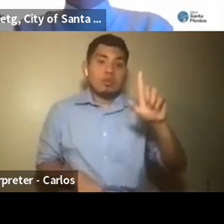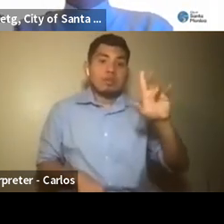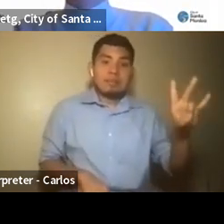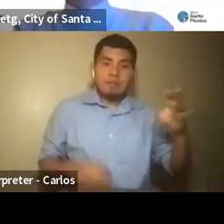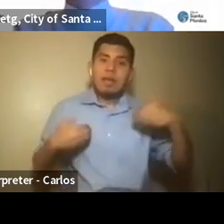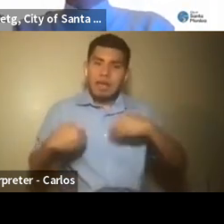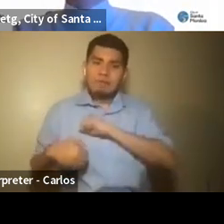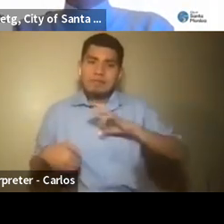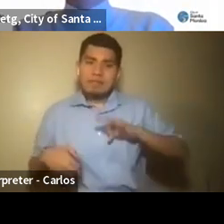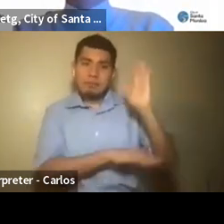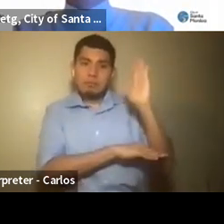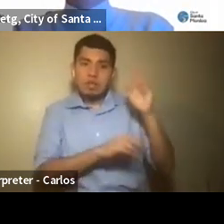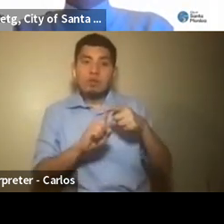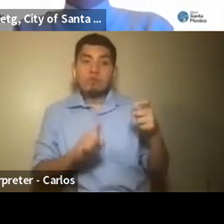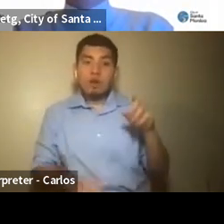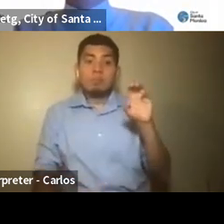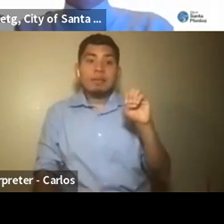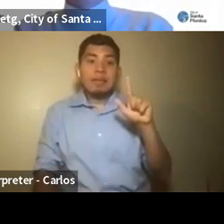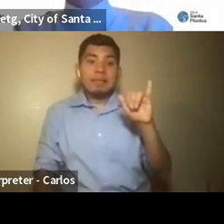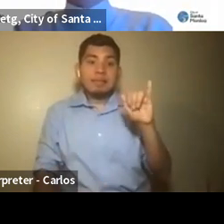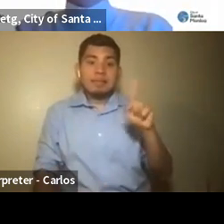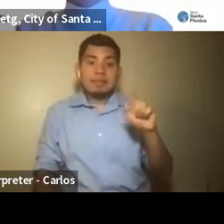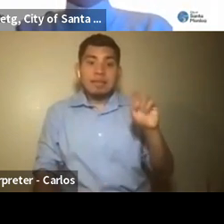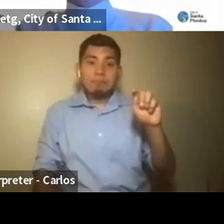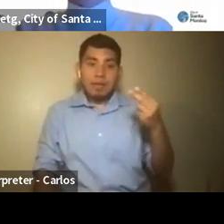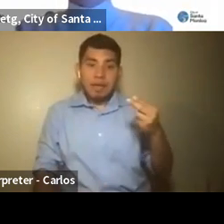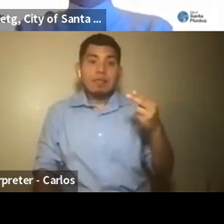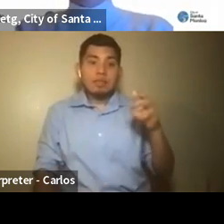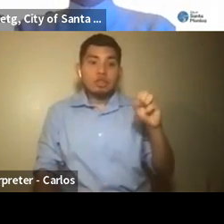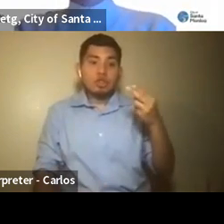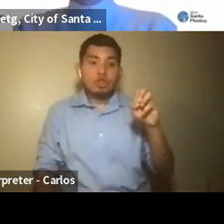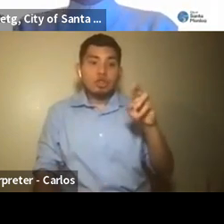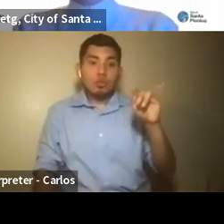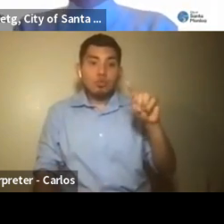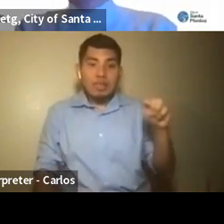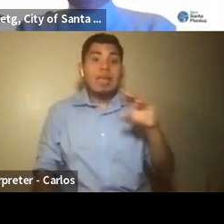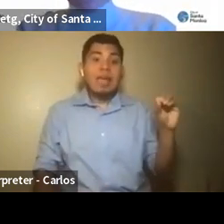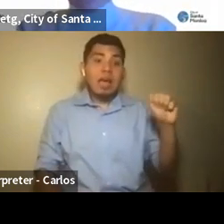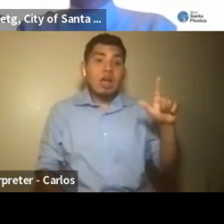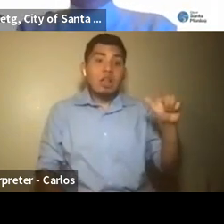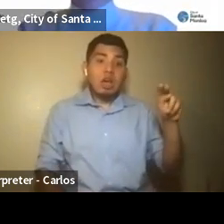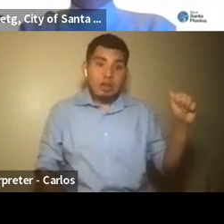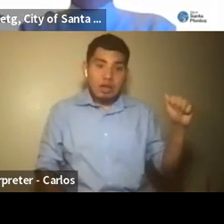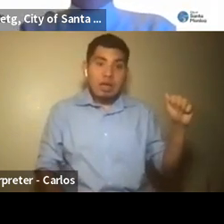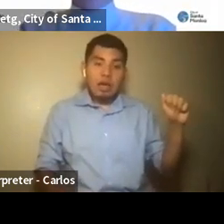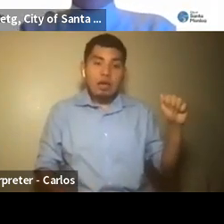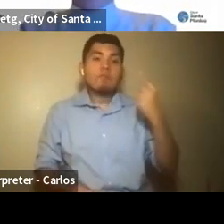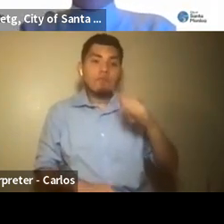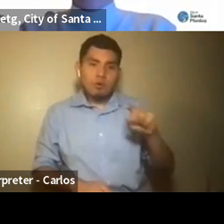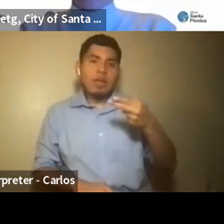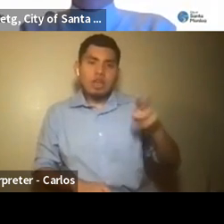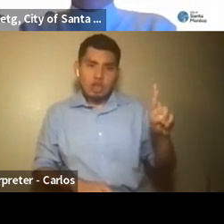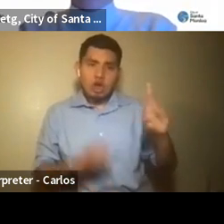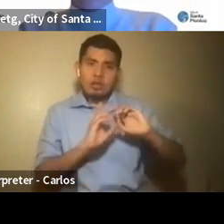by Elizabeth Charite and Alana Reimerman from the Housing and Human Services Division for the city.